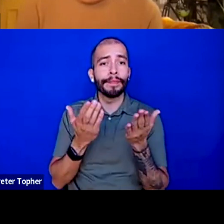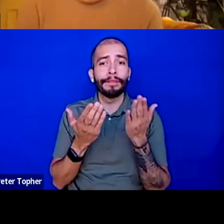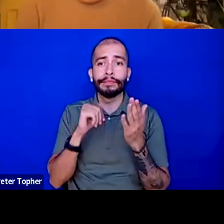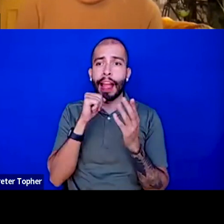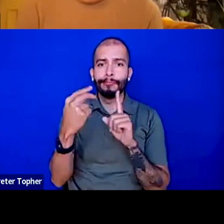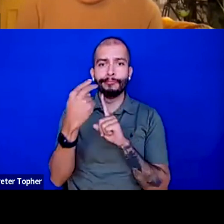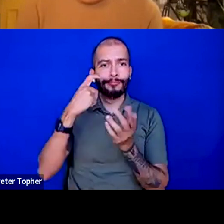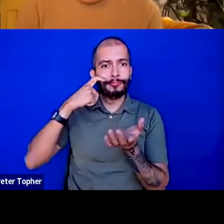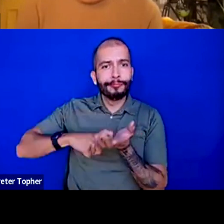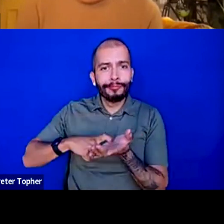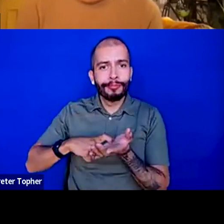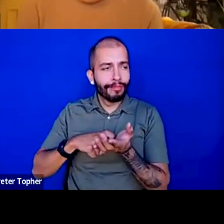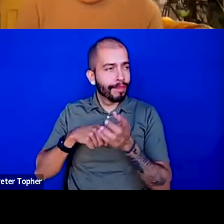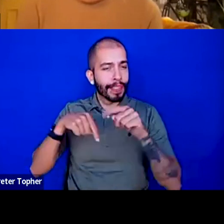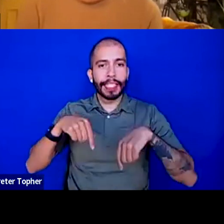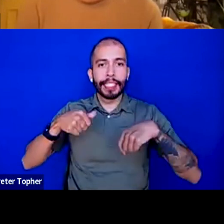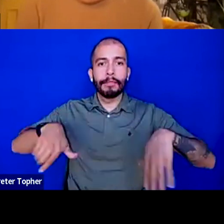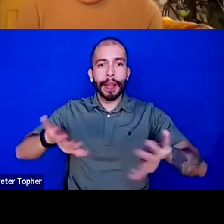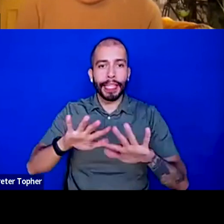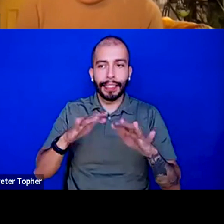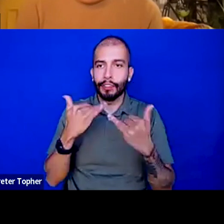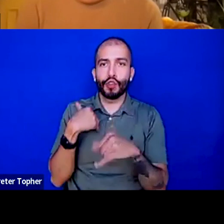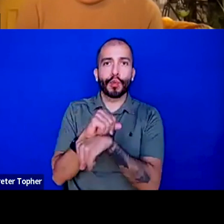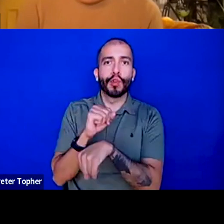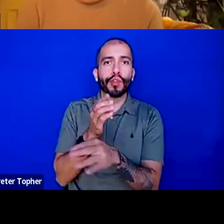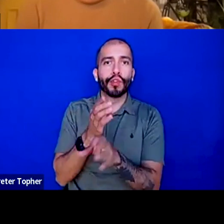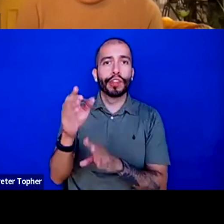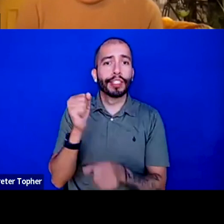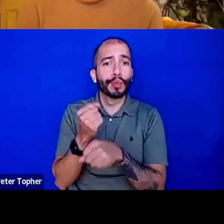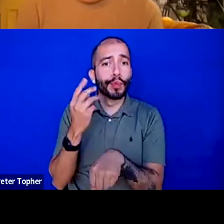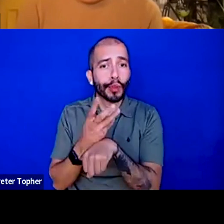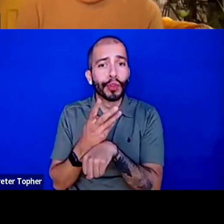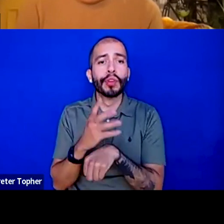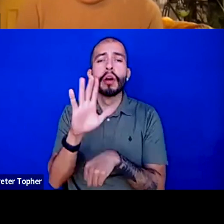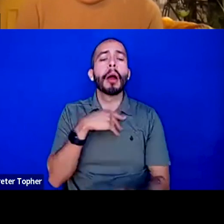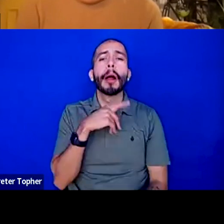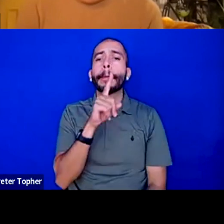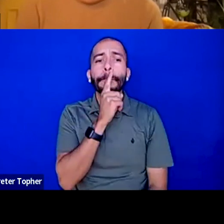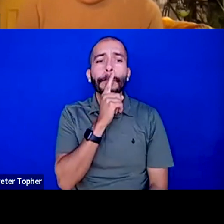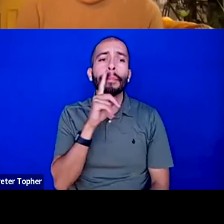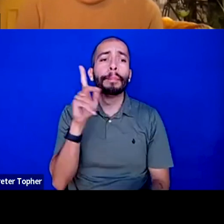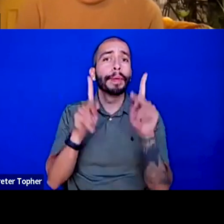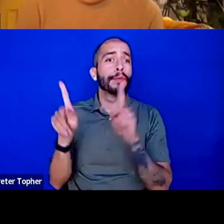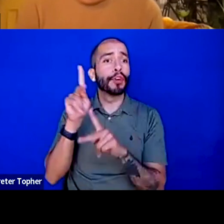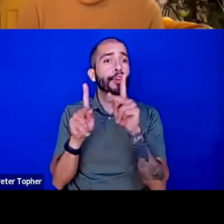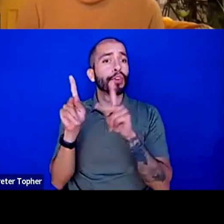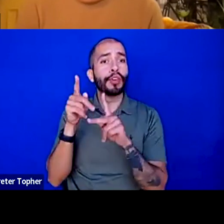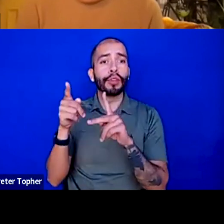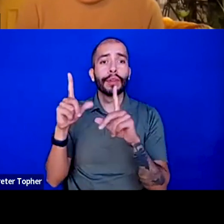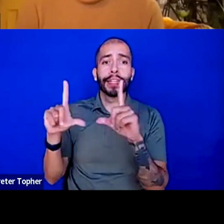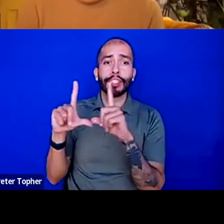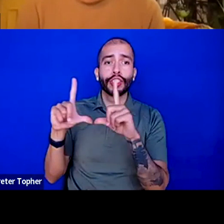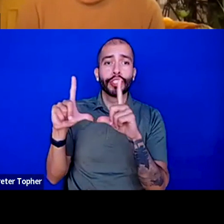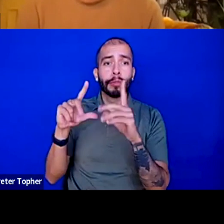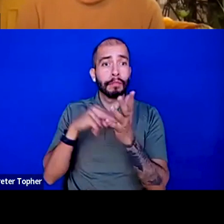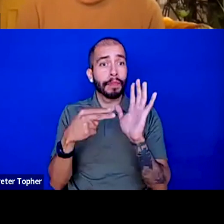from licensure don't have those things. But for me, in my line of work, where I am standing at the